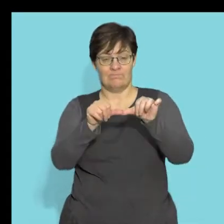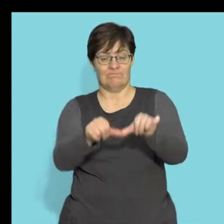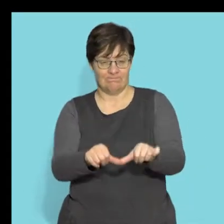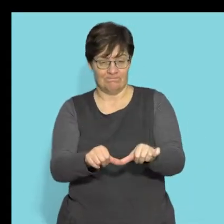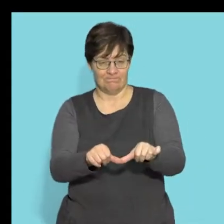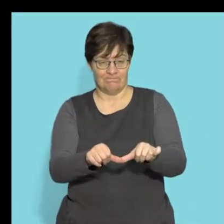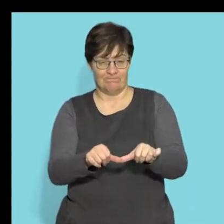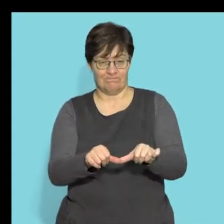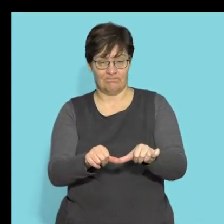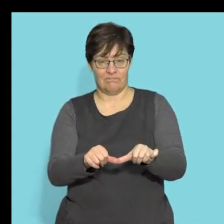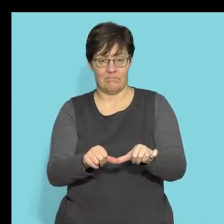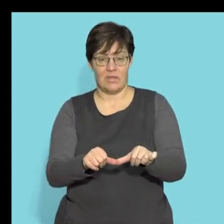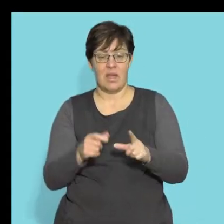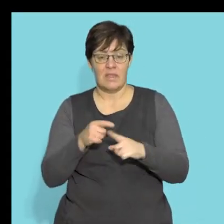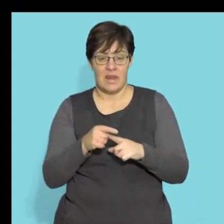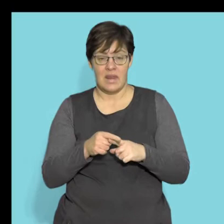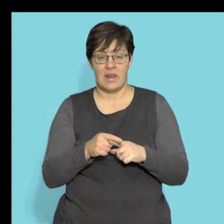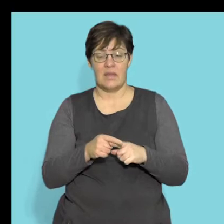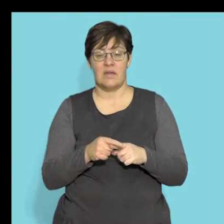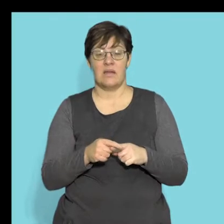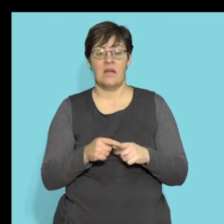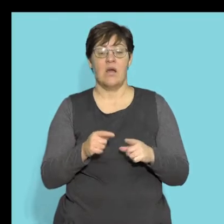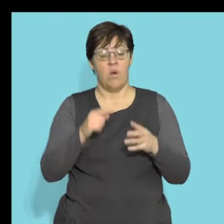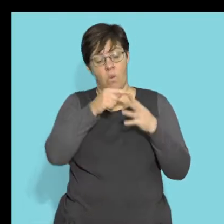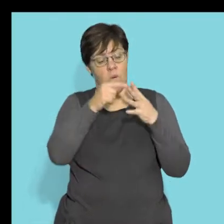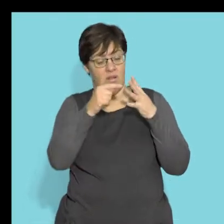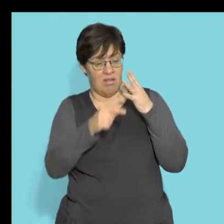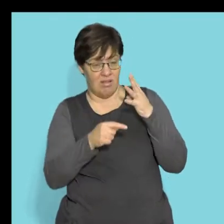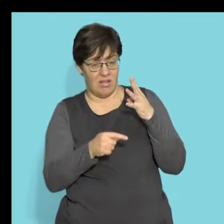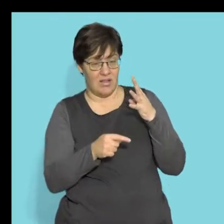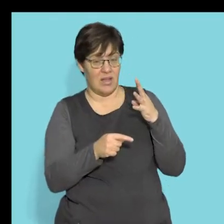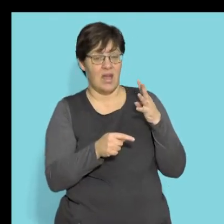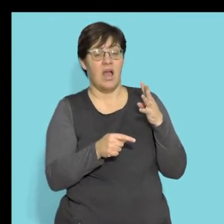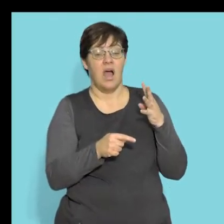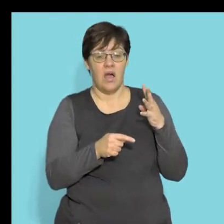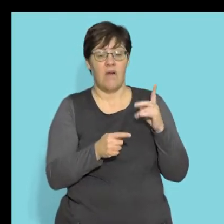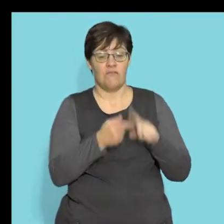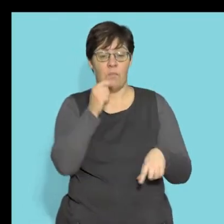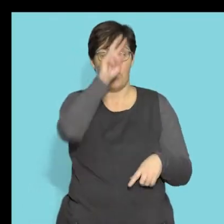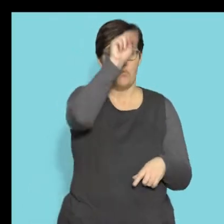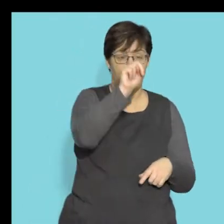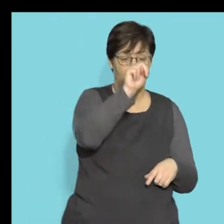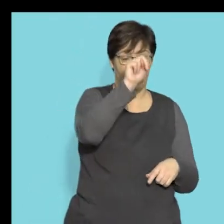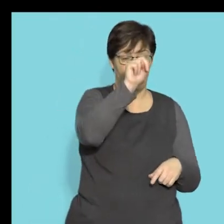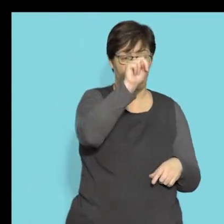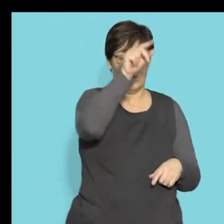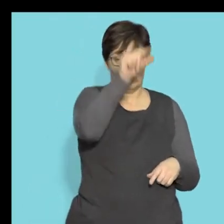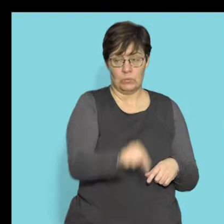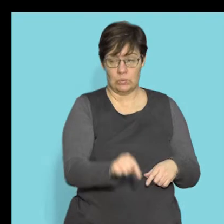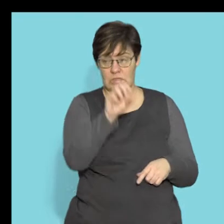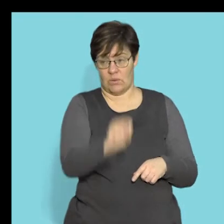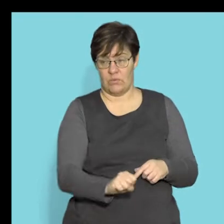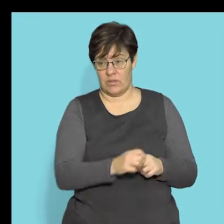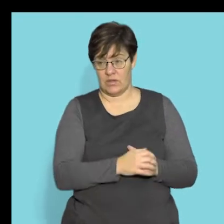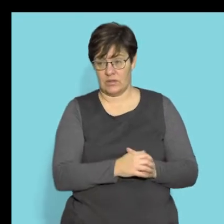And so we can carry on, and eventually we can draw that one. In all these cases, the direction is from north